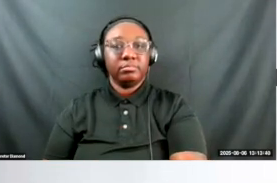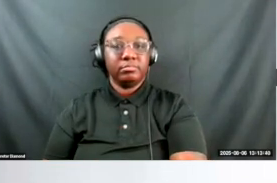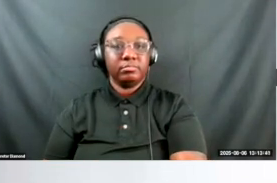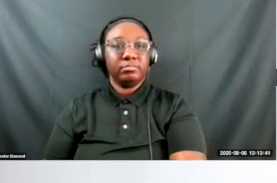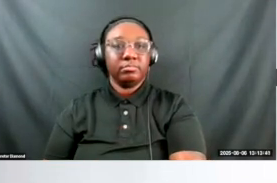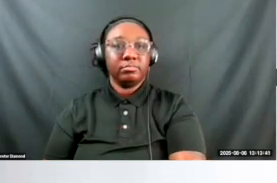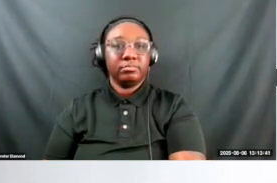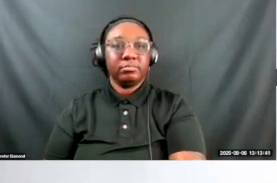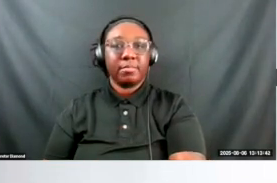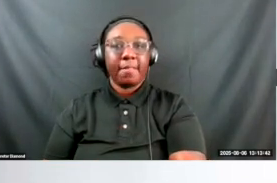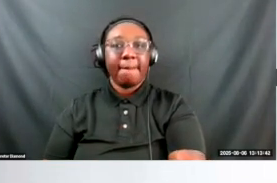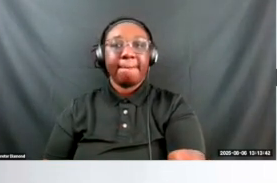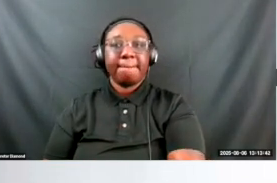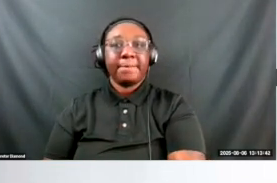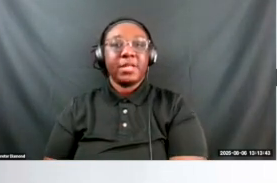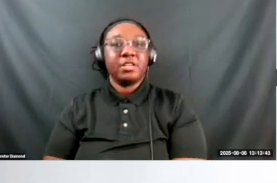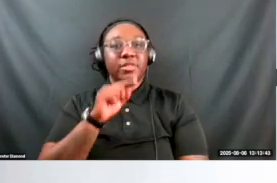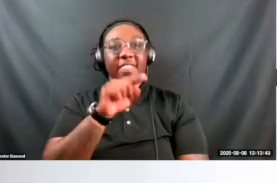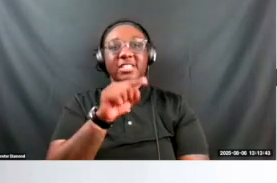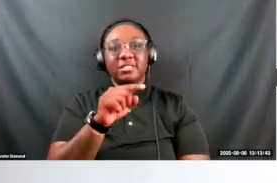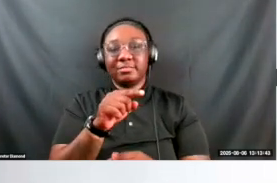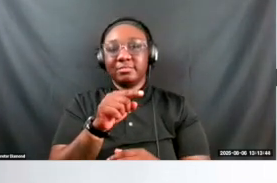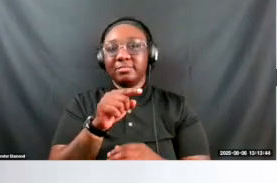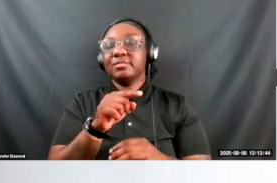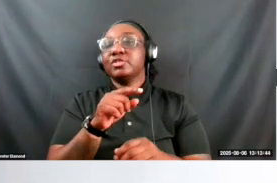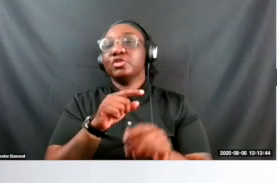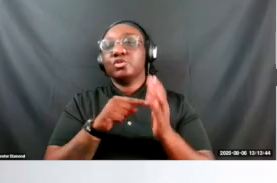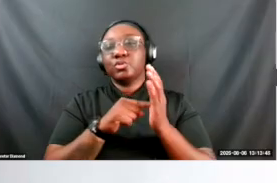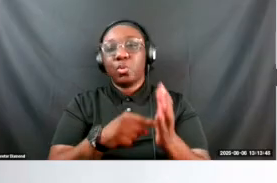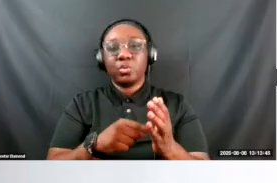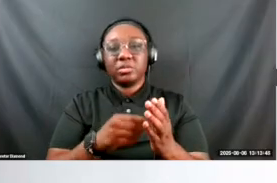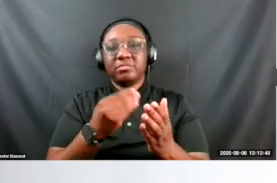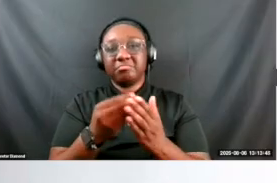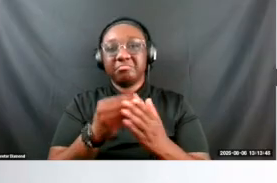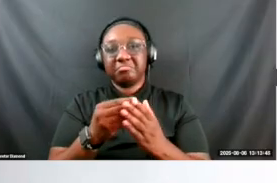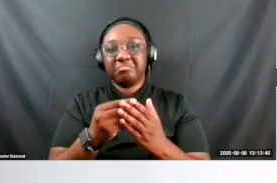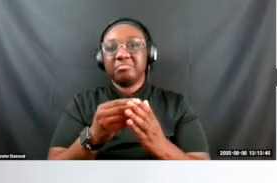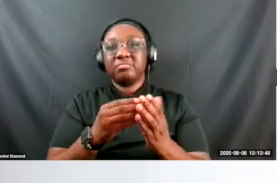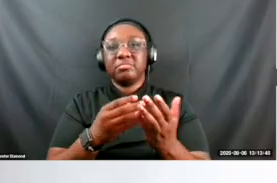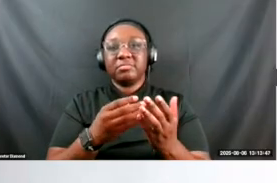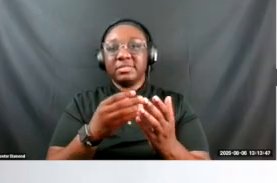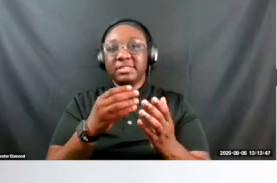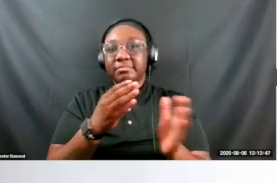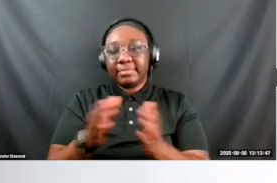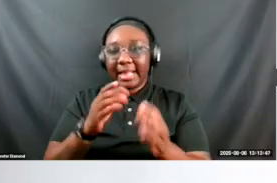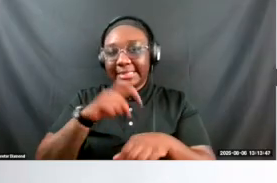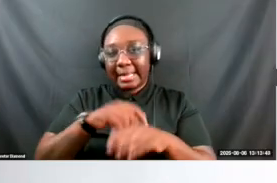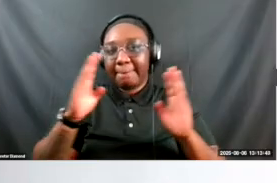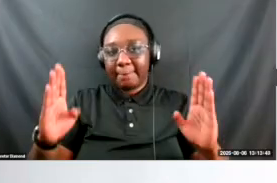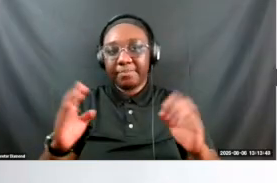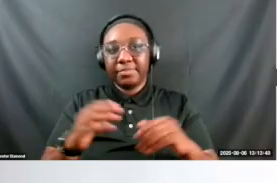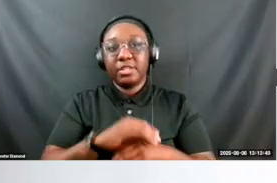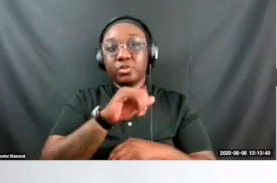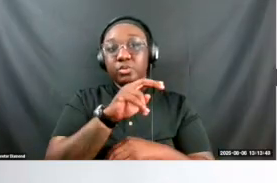This slide shows the funding plan development timeline, which aligns with the state budget development timeline. June 15th was the